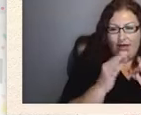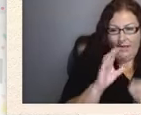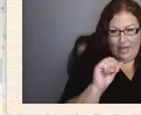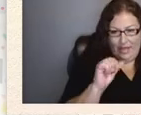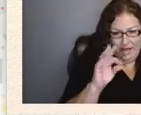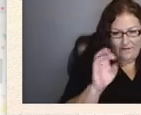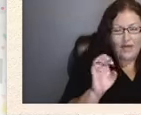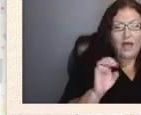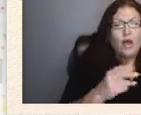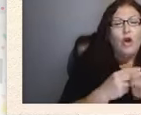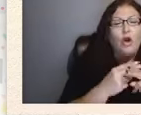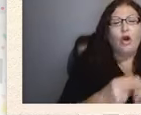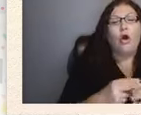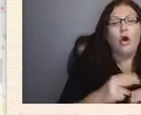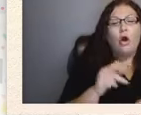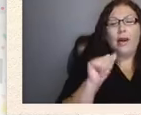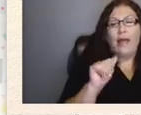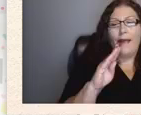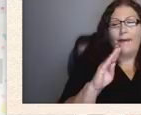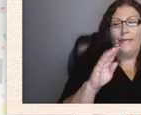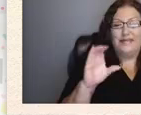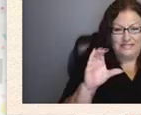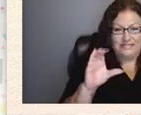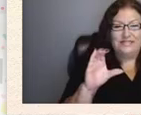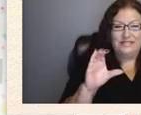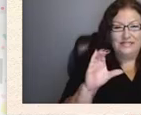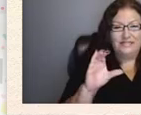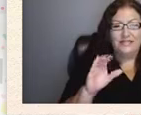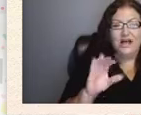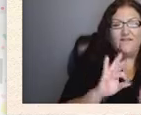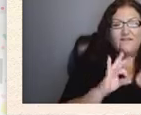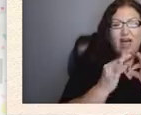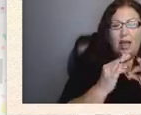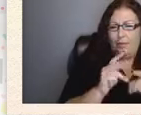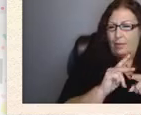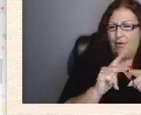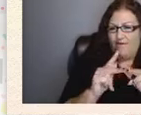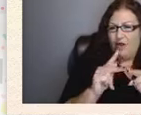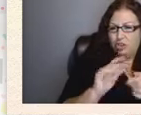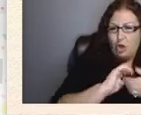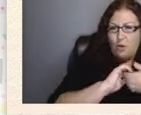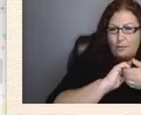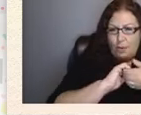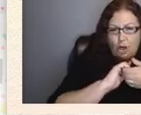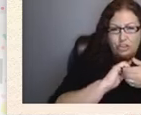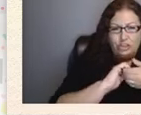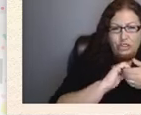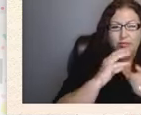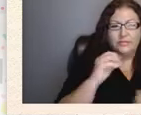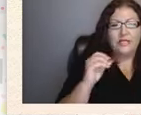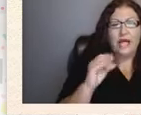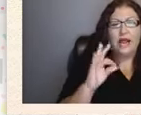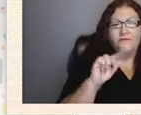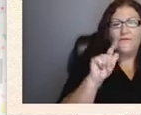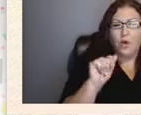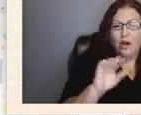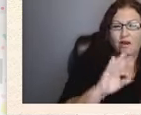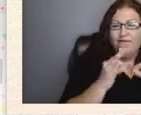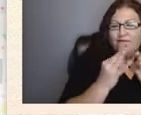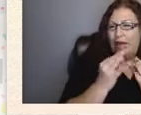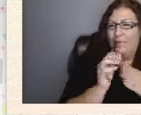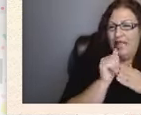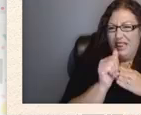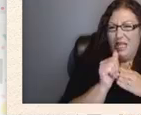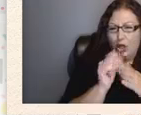called the ABCs of Family Professional Partnerships and the Florida Family Leader Network. My name is